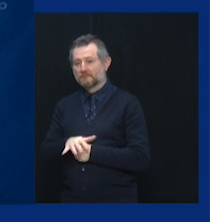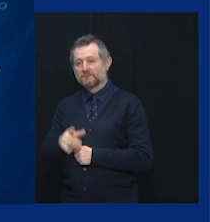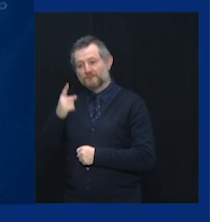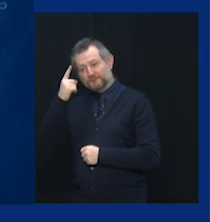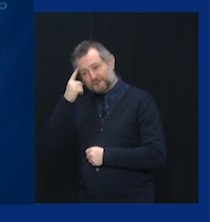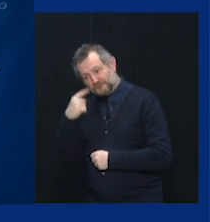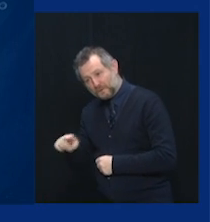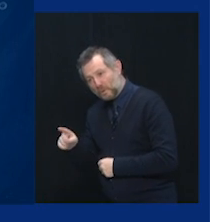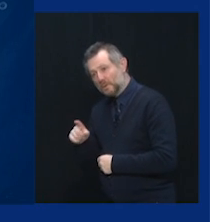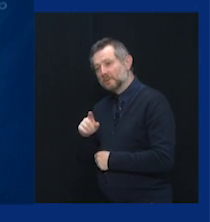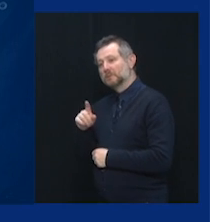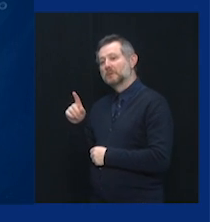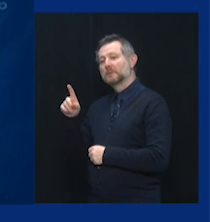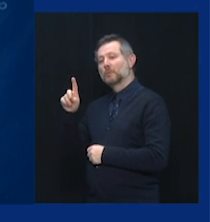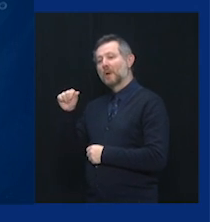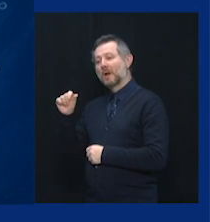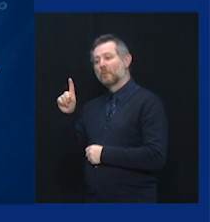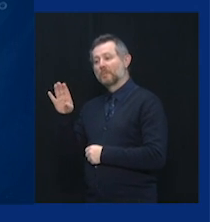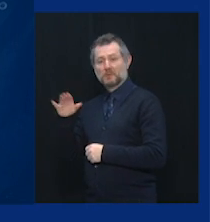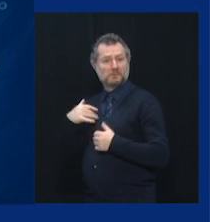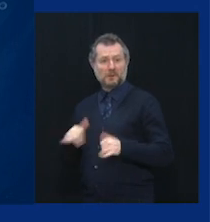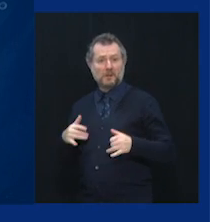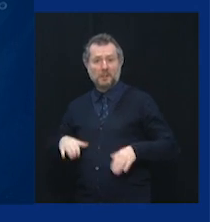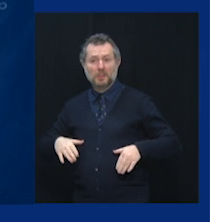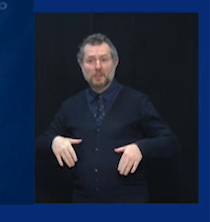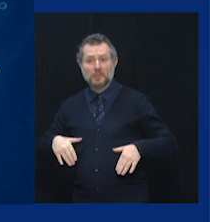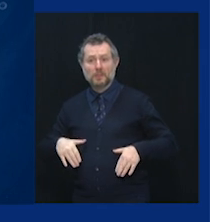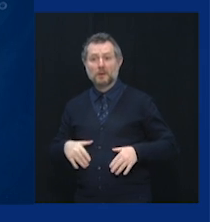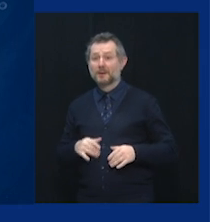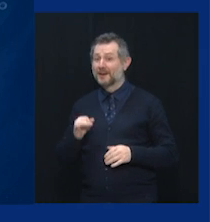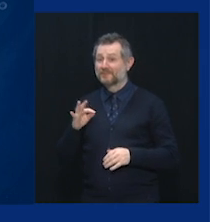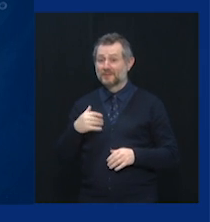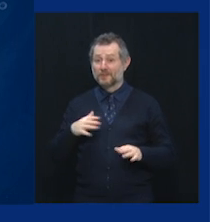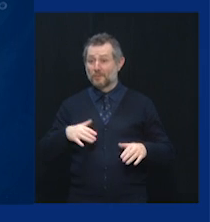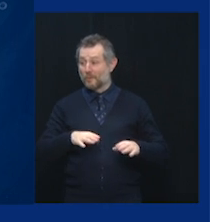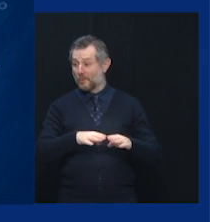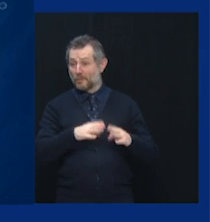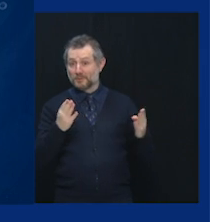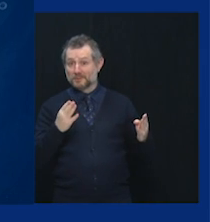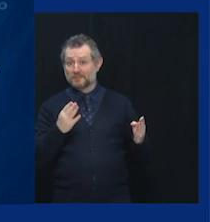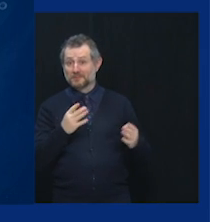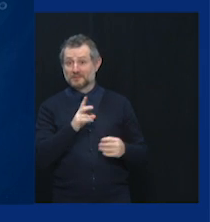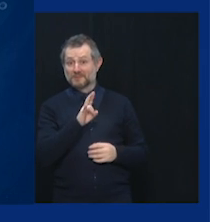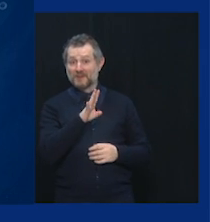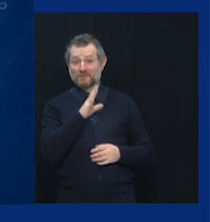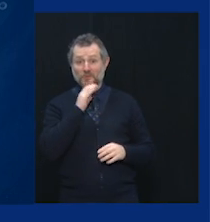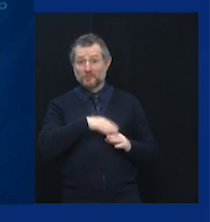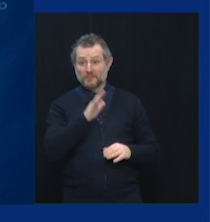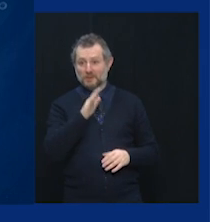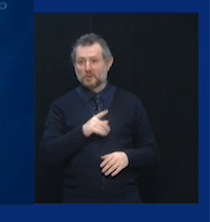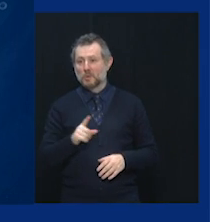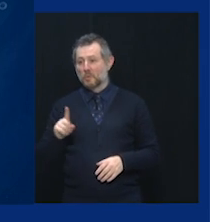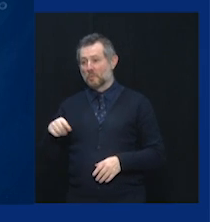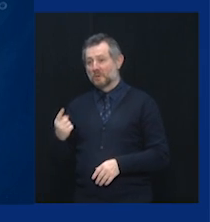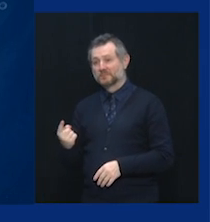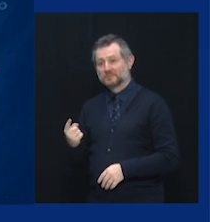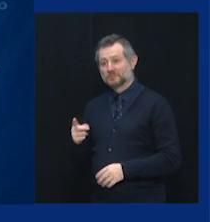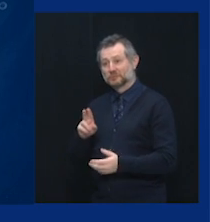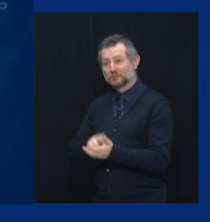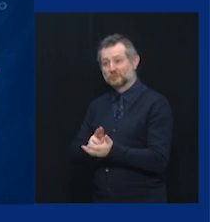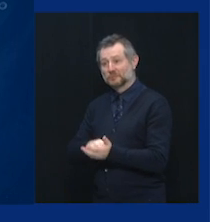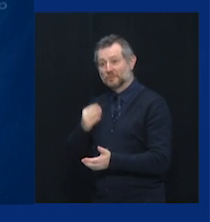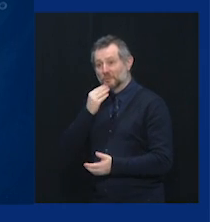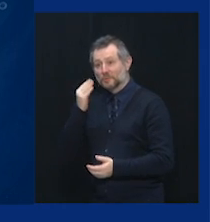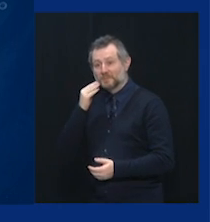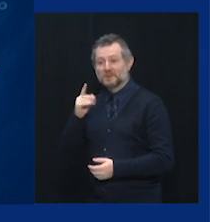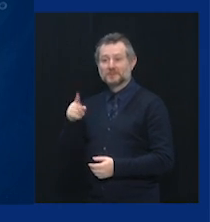1B. If they had only opened it up to nursing homes, healthcare, and police officers, we still